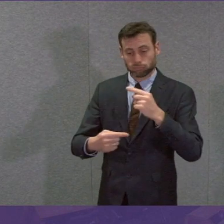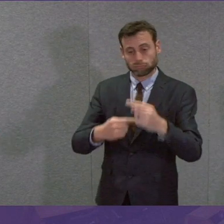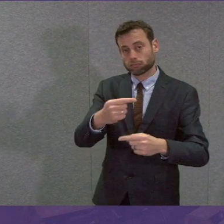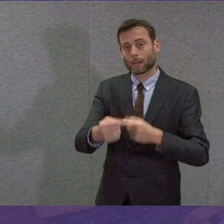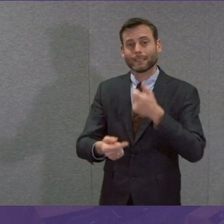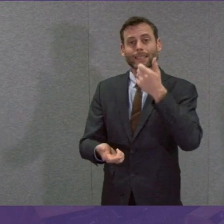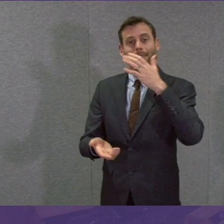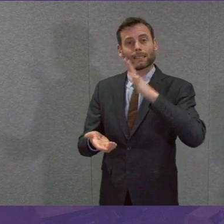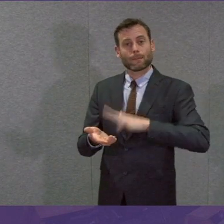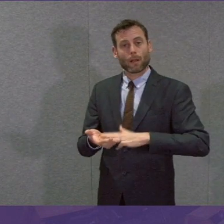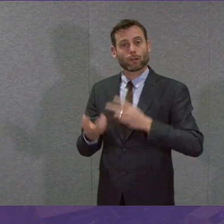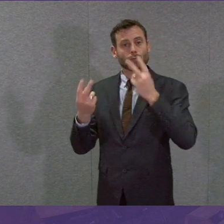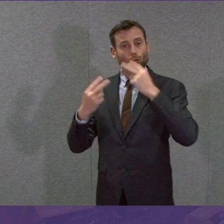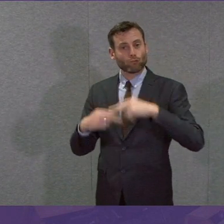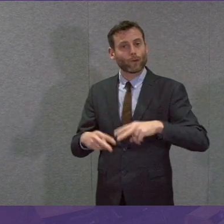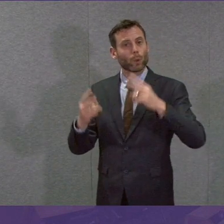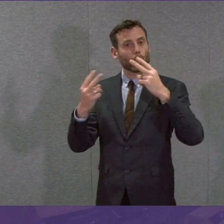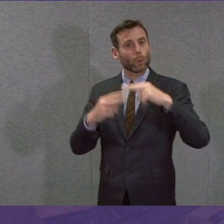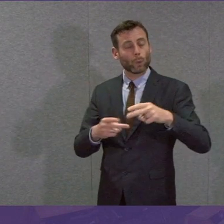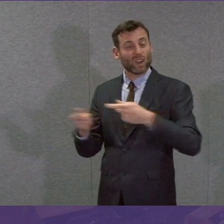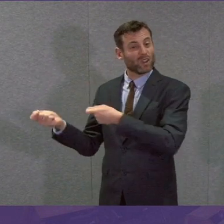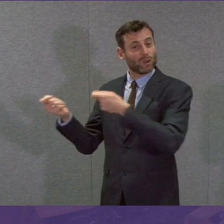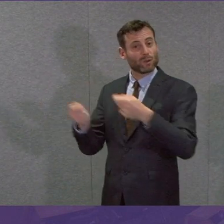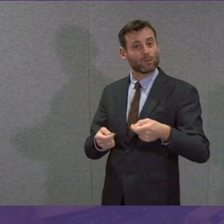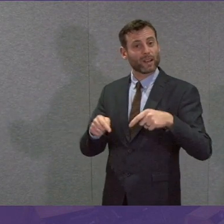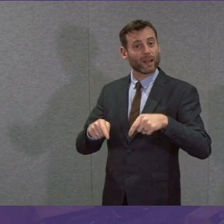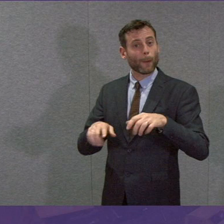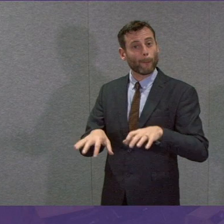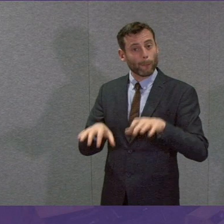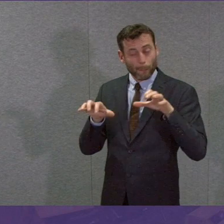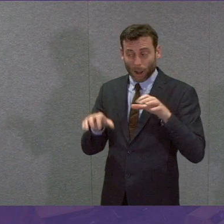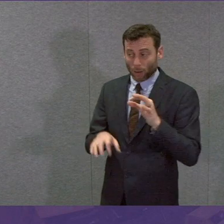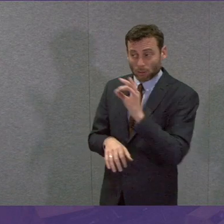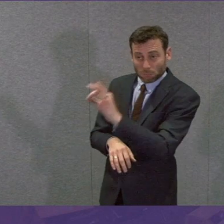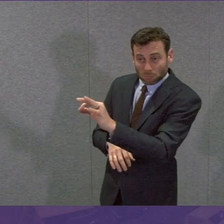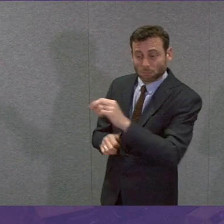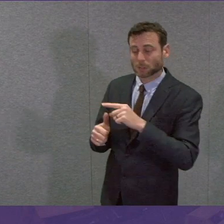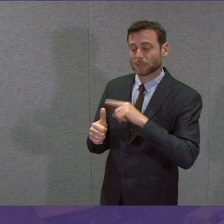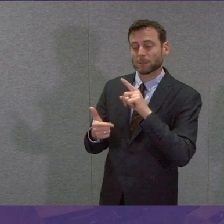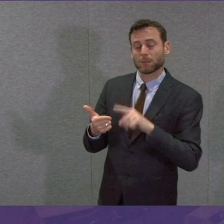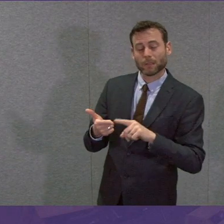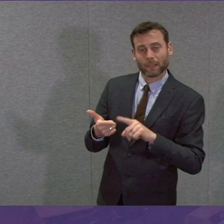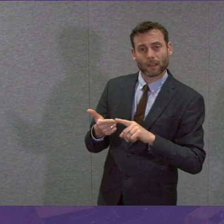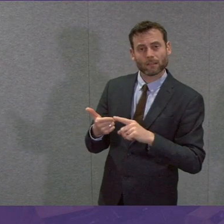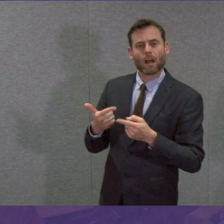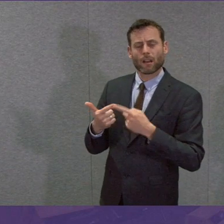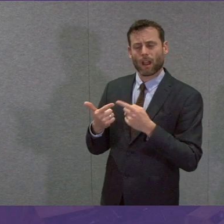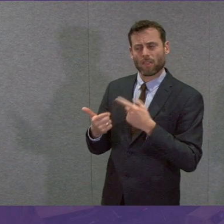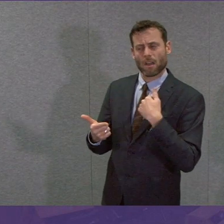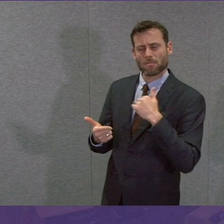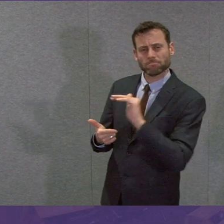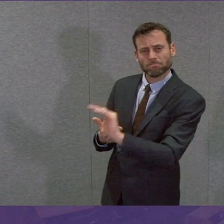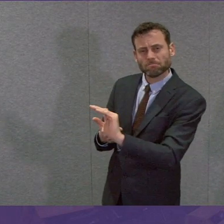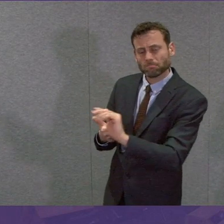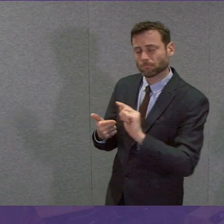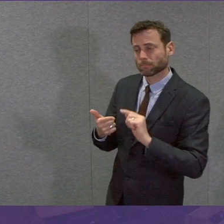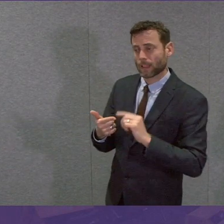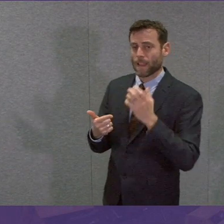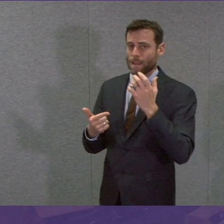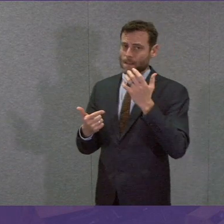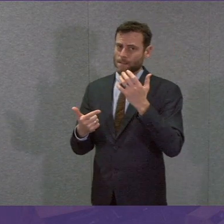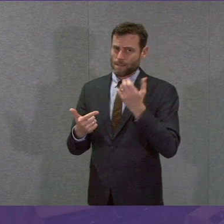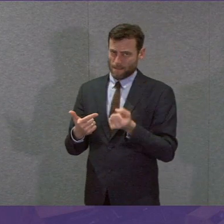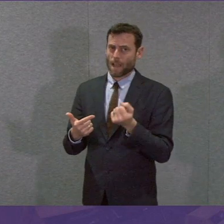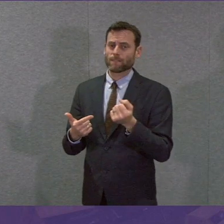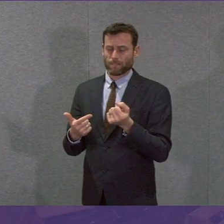to Parliament? And finally, something that's not been mentioned, but there are those out there who are using